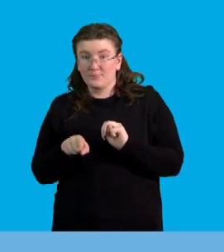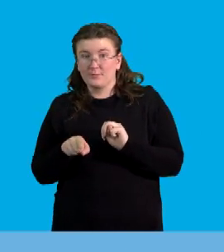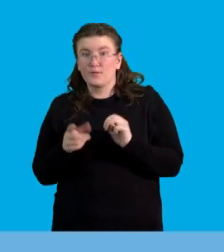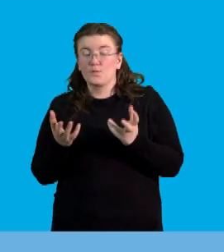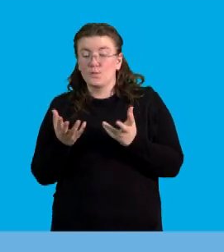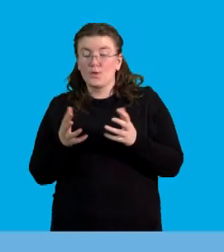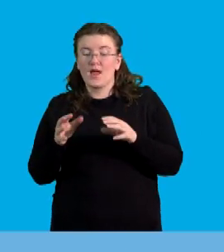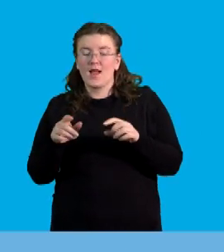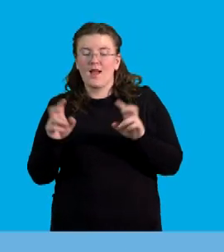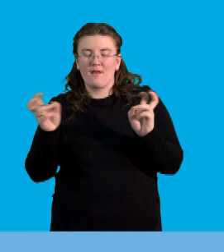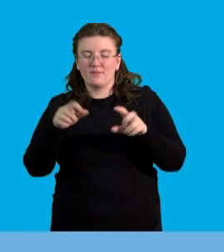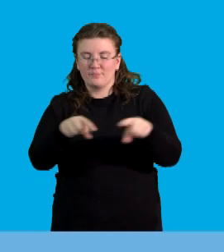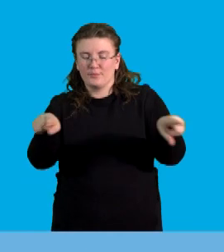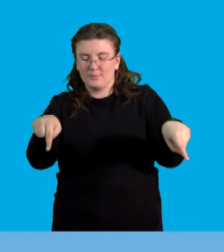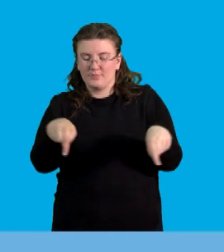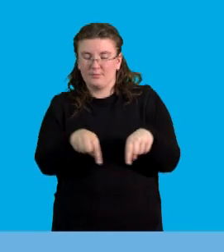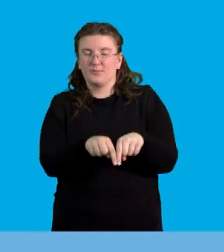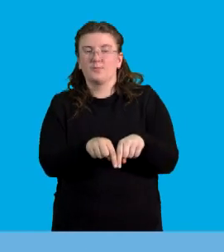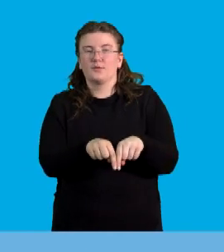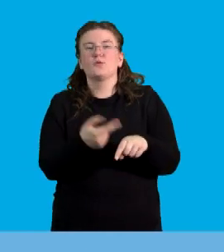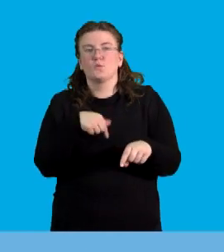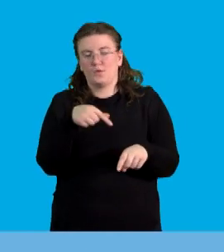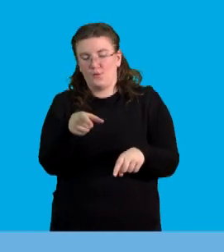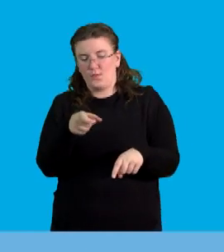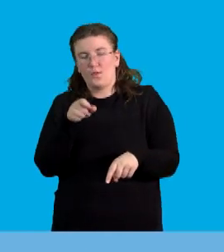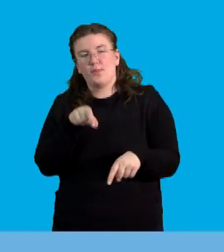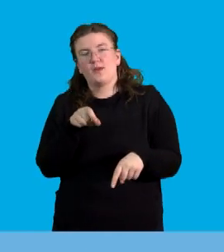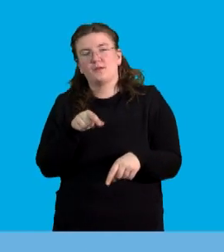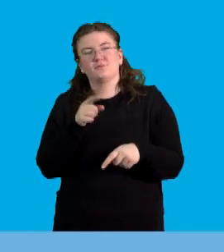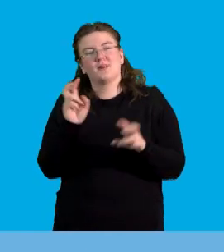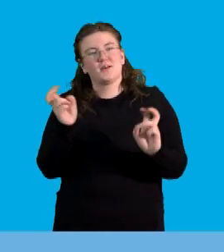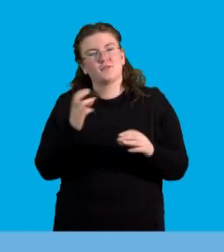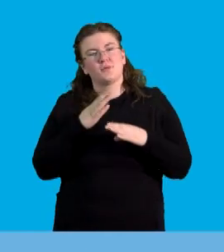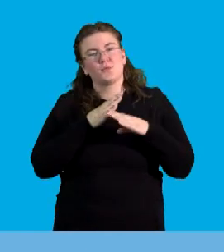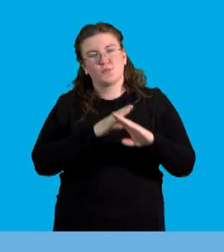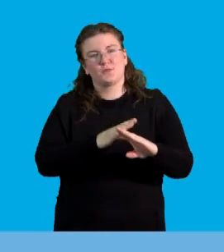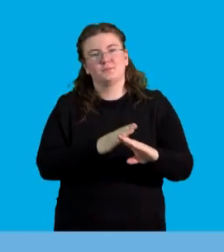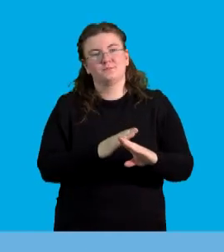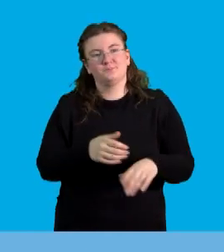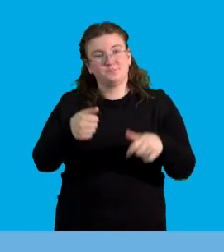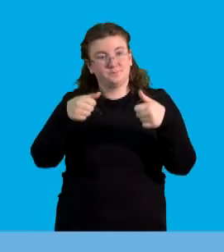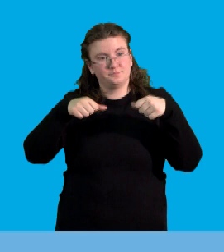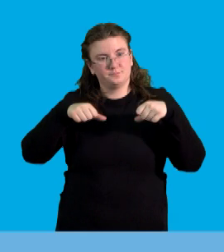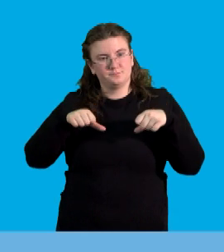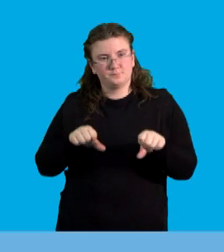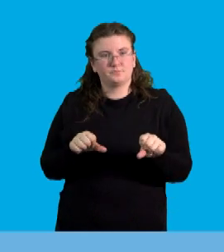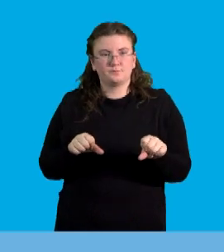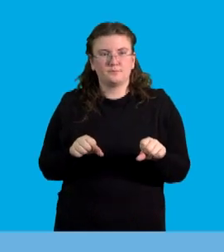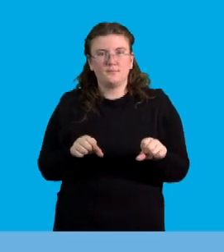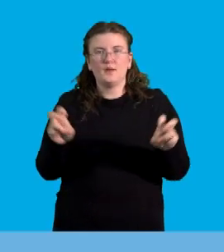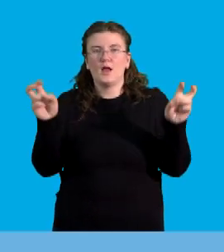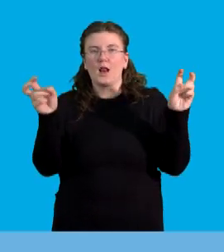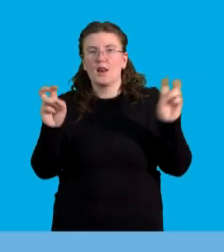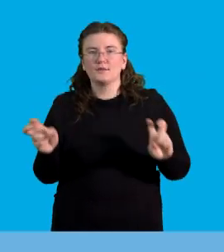electrical circuit, that's what we call an electrical resistance. Then the next term that we need to describe is